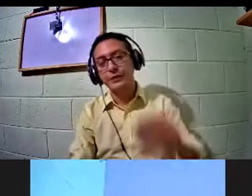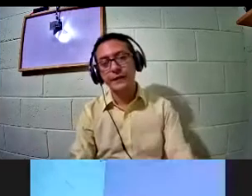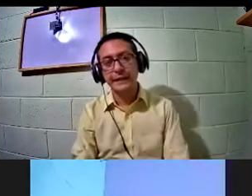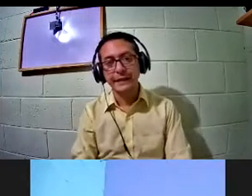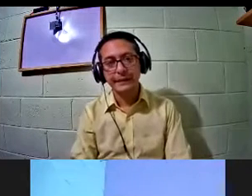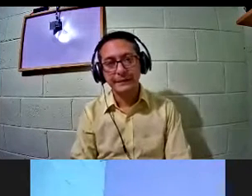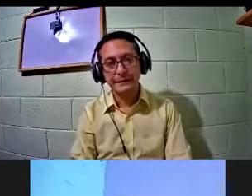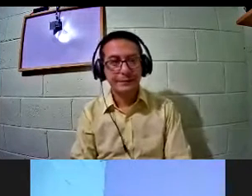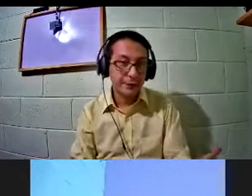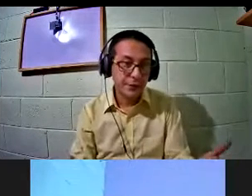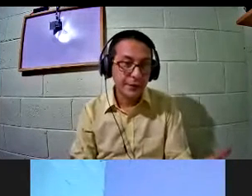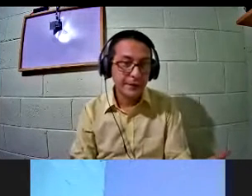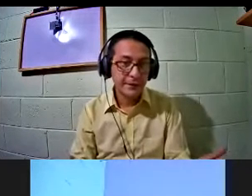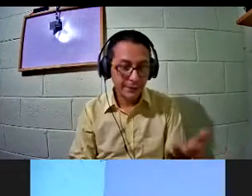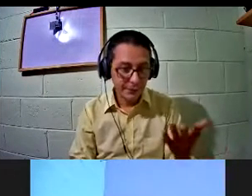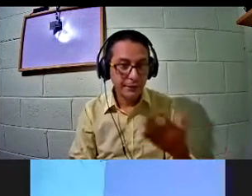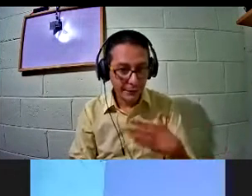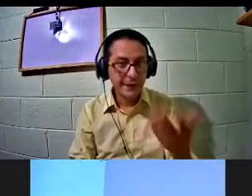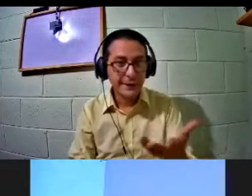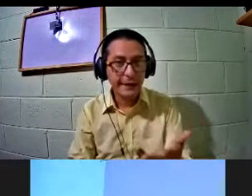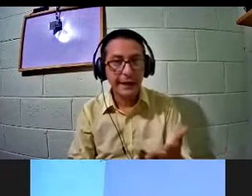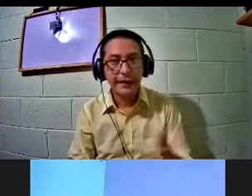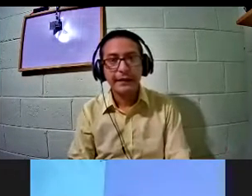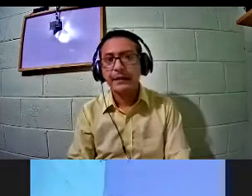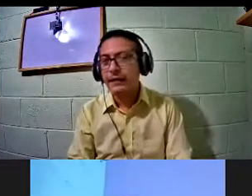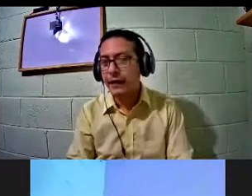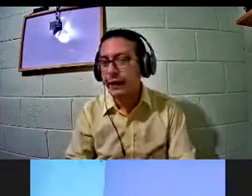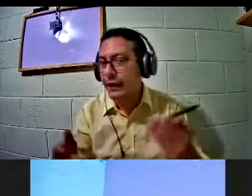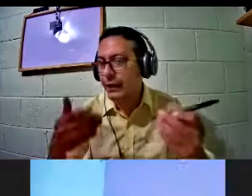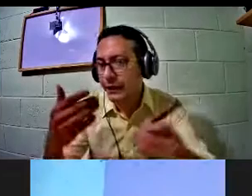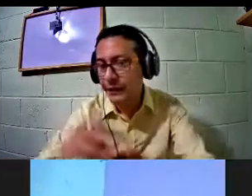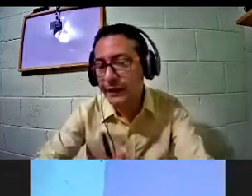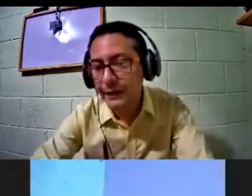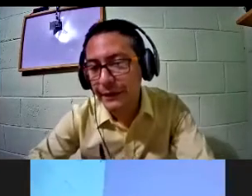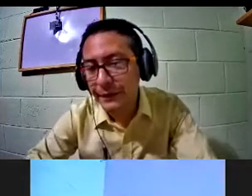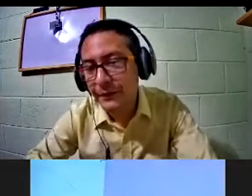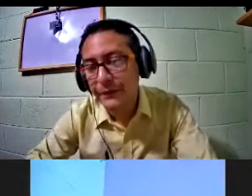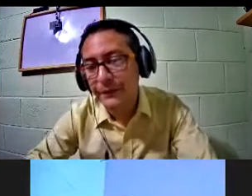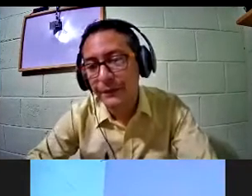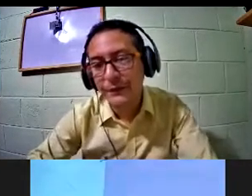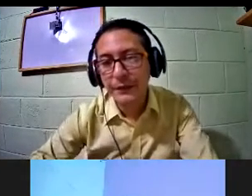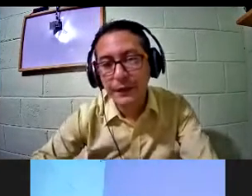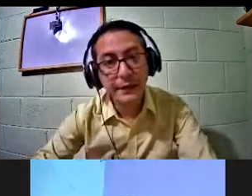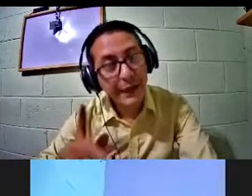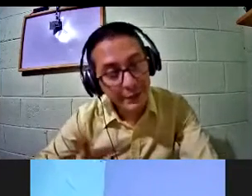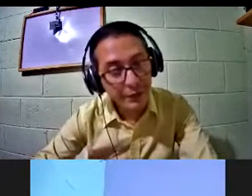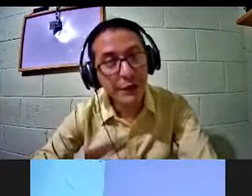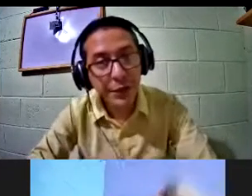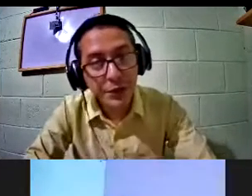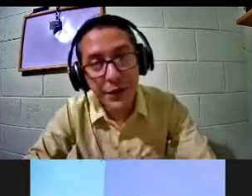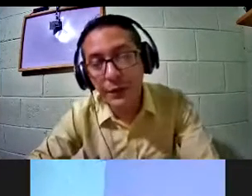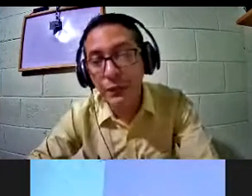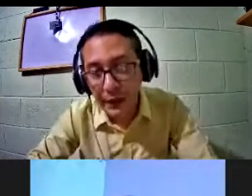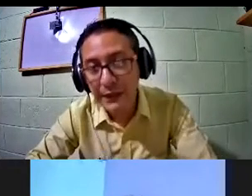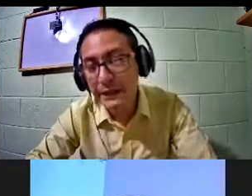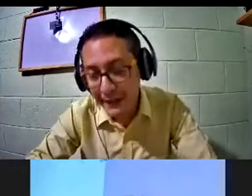no electricity. You see? That's the idea. It's an improbable future. Yes, when we